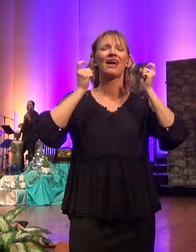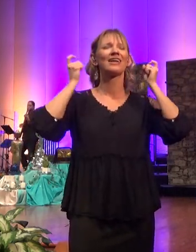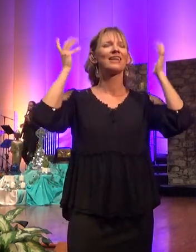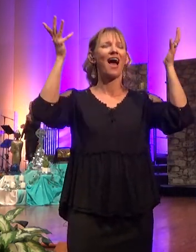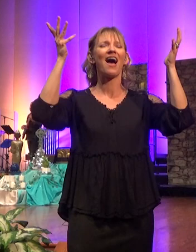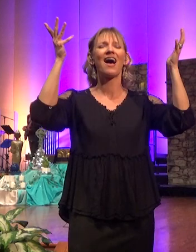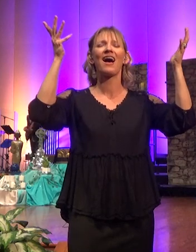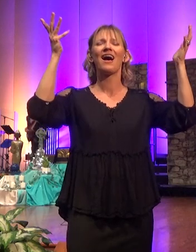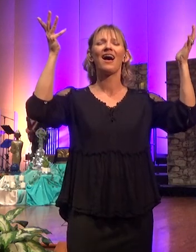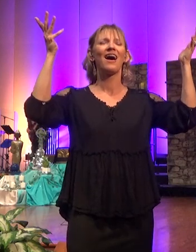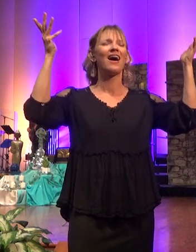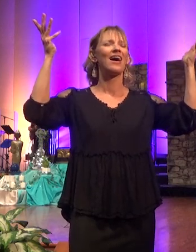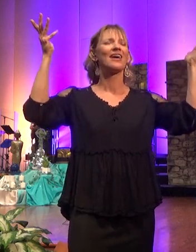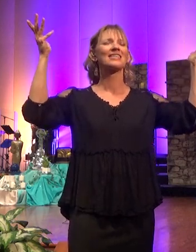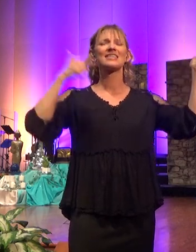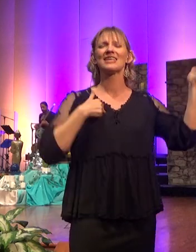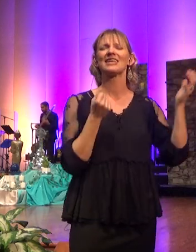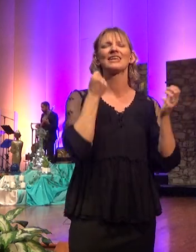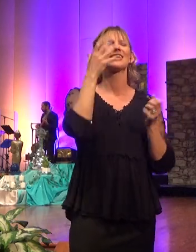hallelujah, I